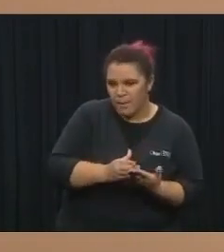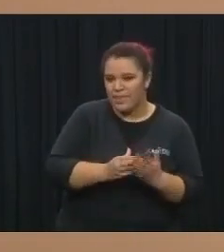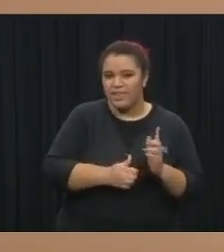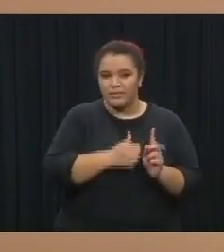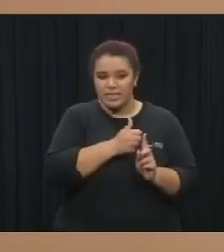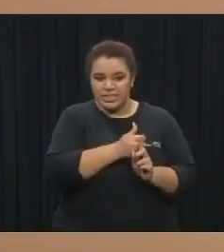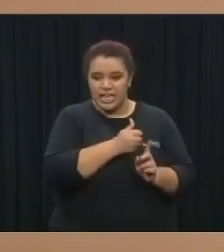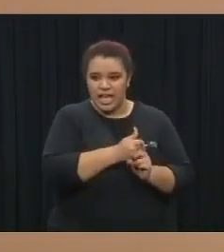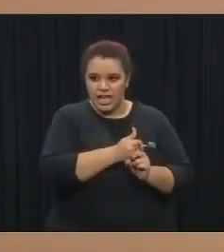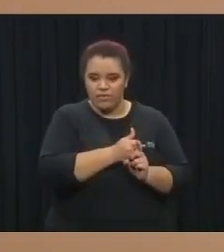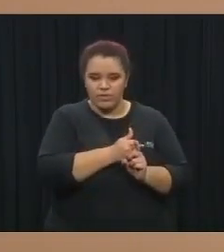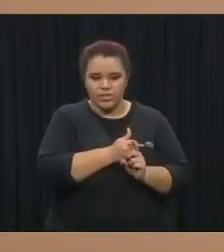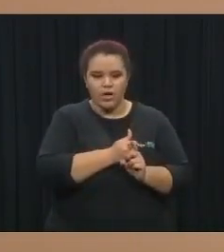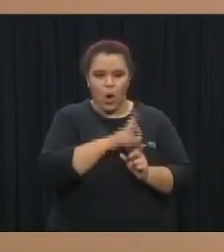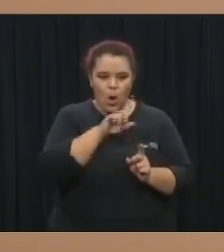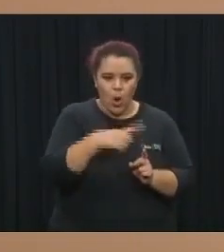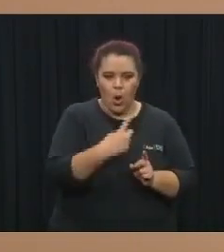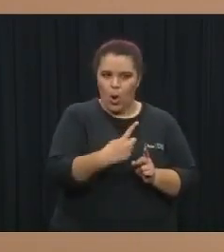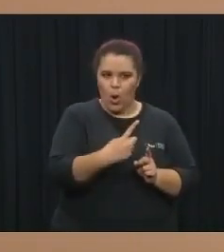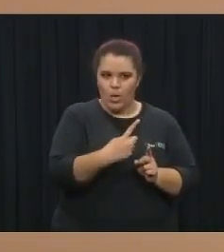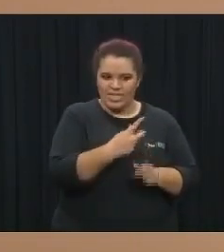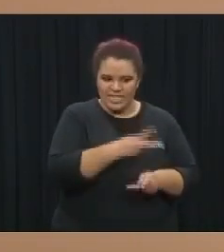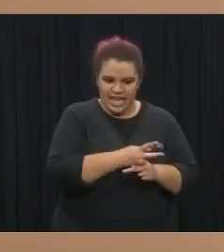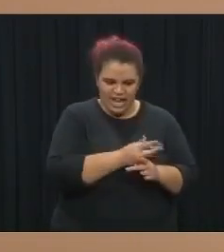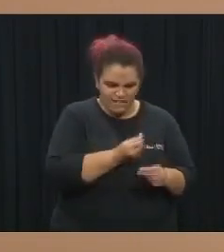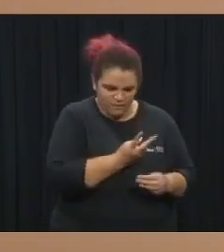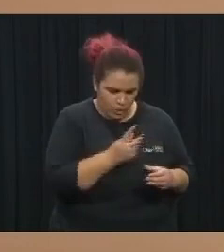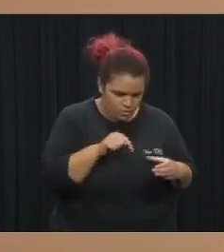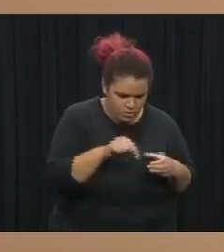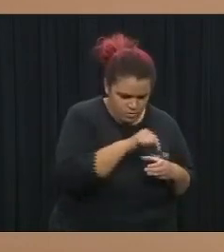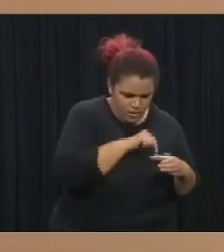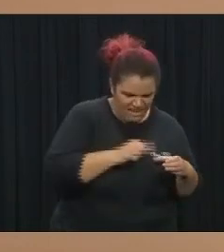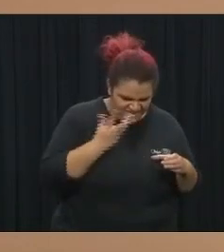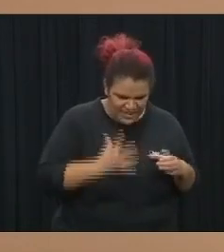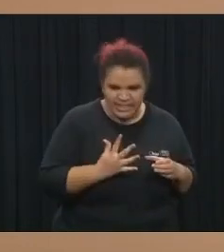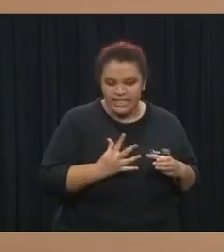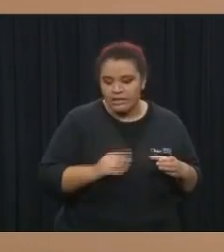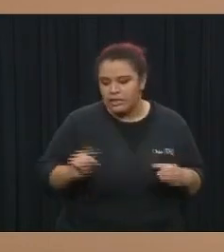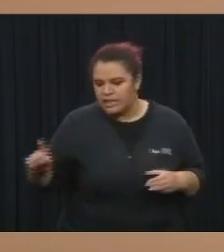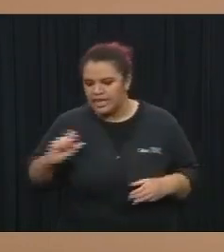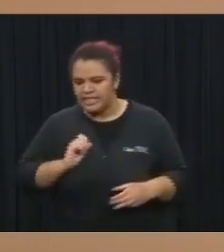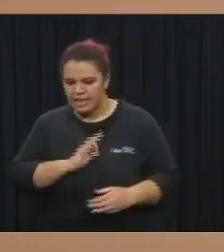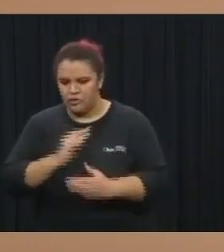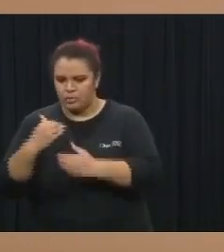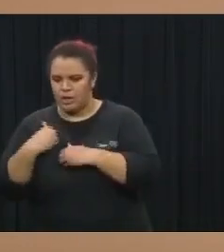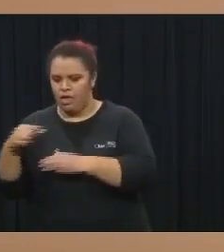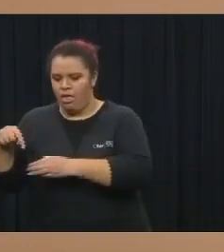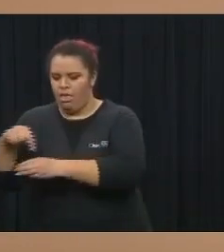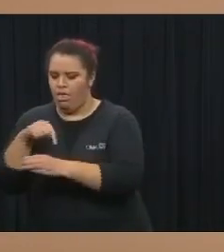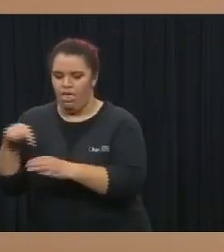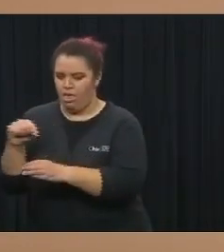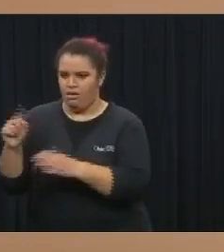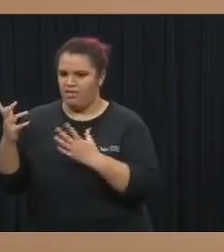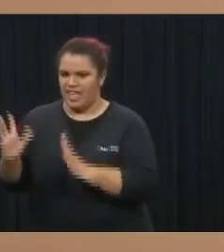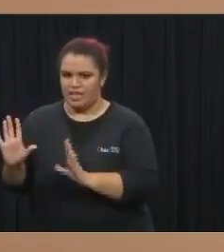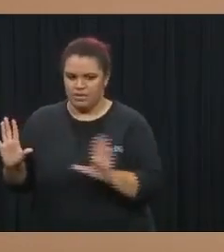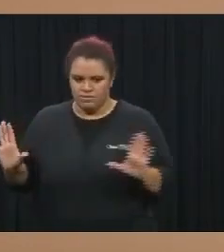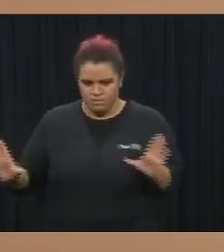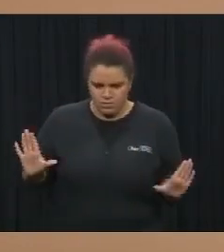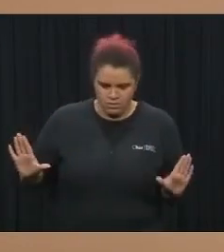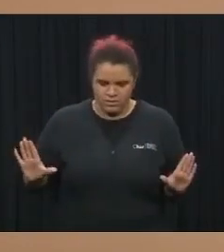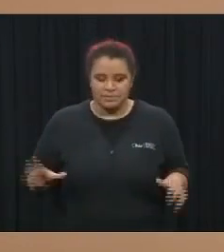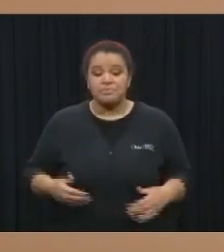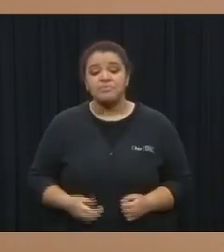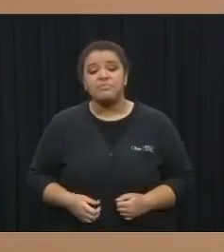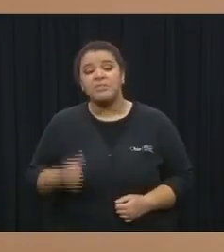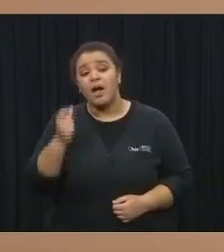working with a select group of folks. So it varies. I'd love to share some of that guidance with you. We have a team that has sort of put together some